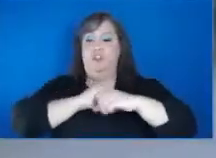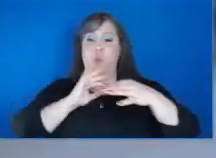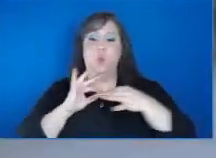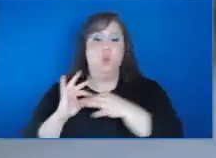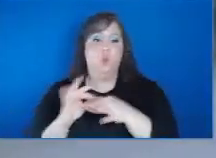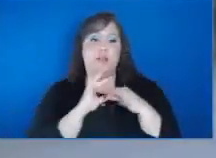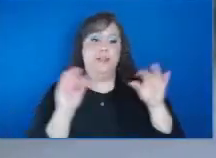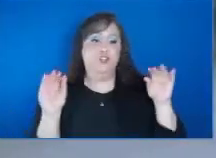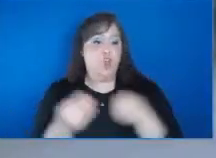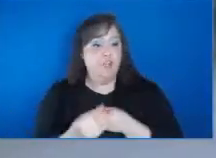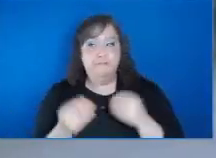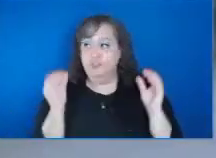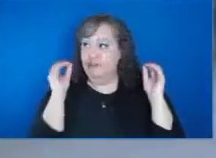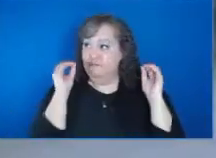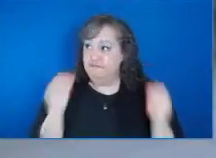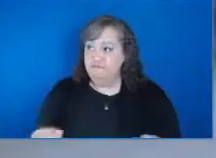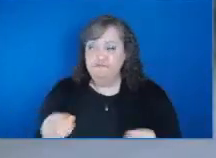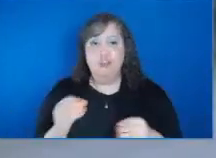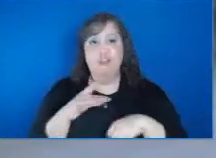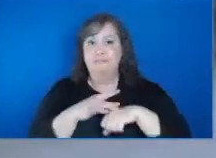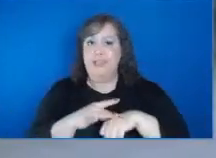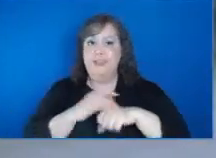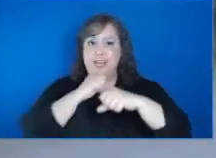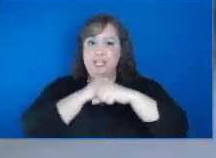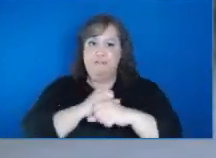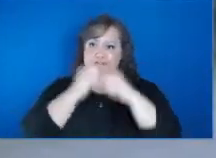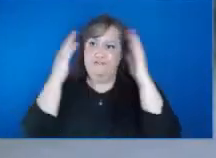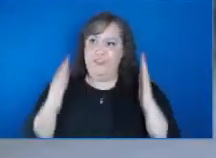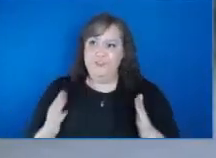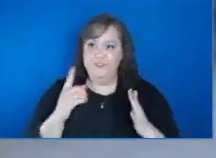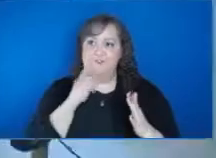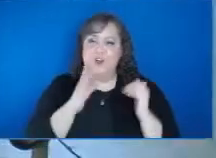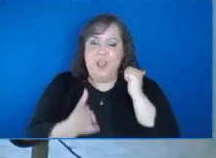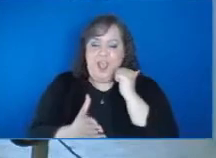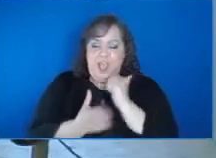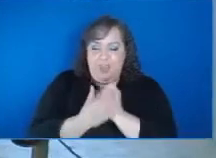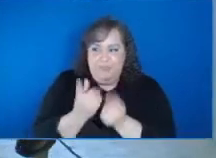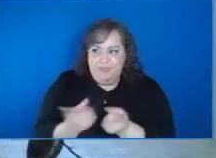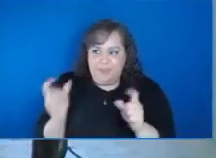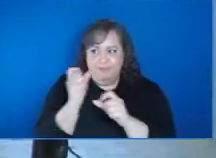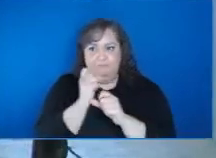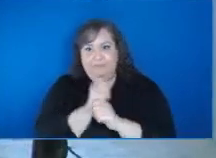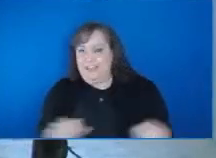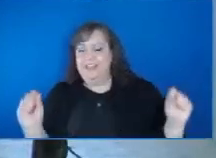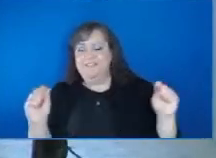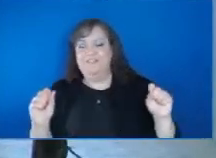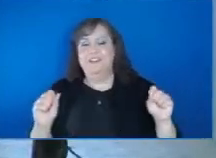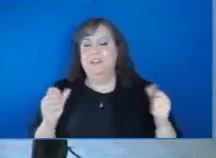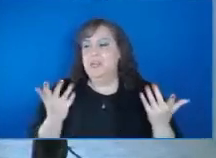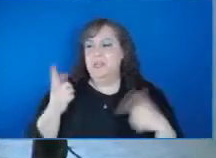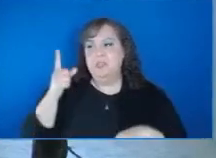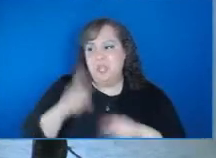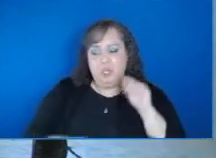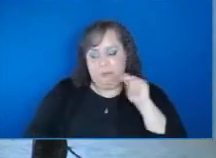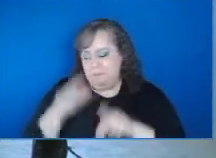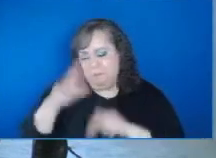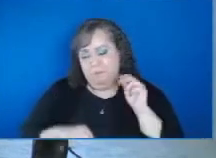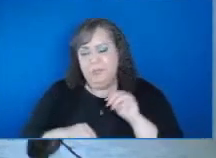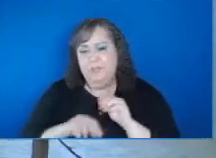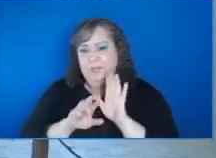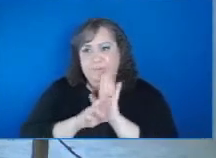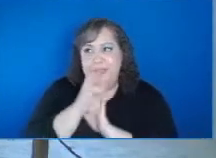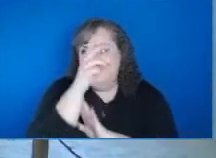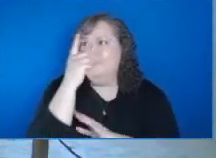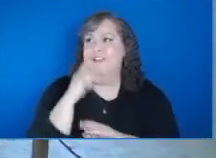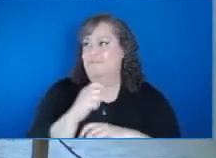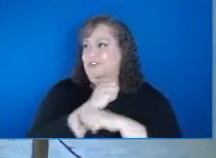have a planetary defender to help them save the day. So they didn't have Lisa to build a spacecraft to go out there and save them all.